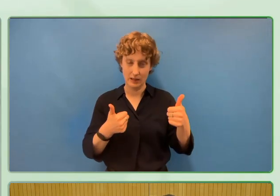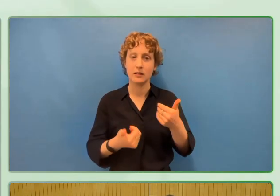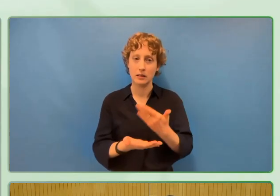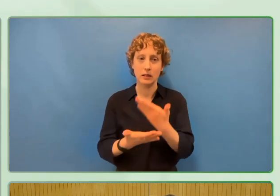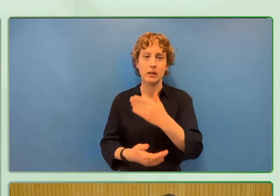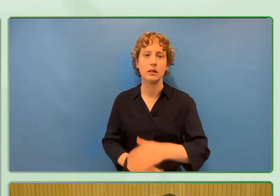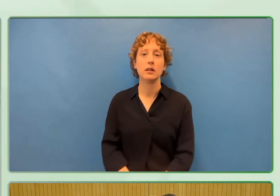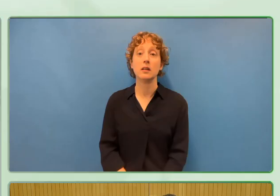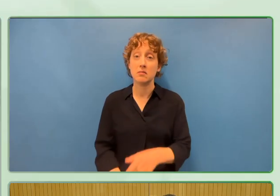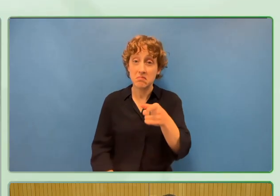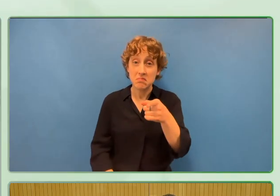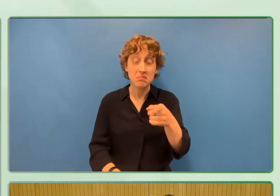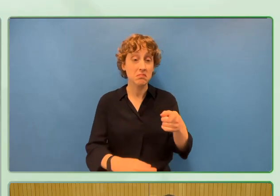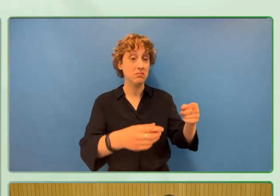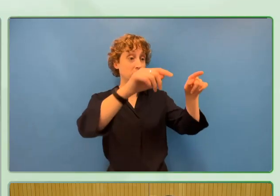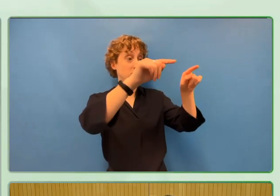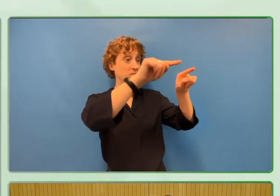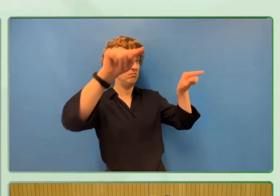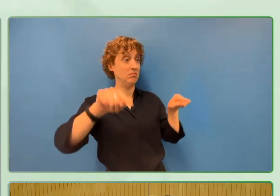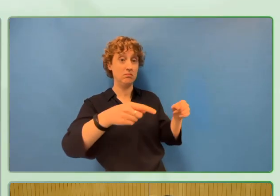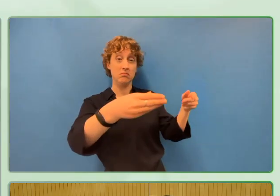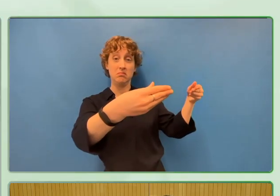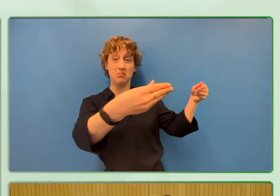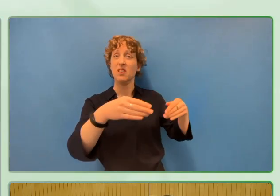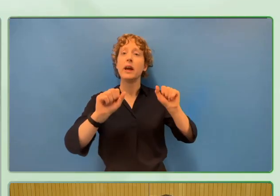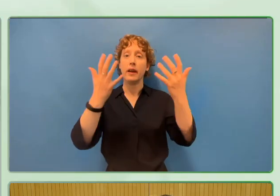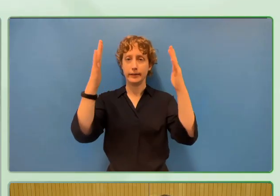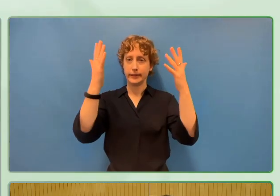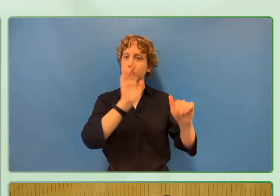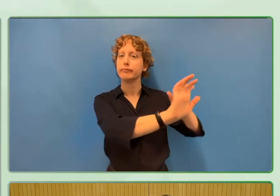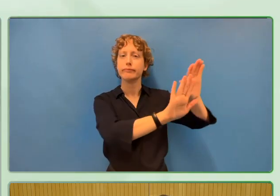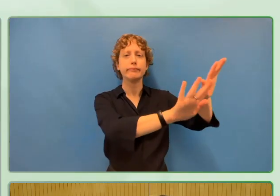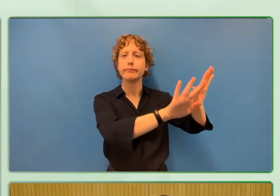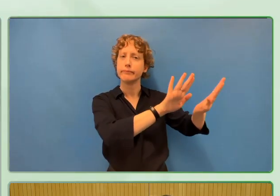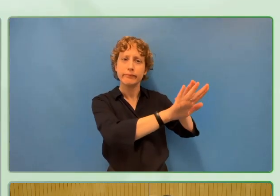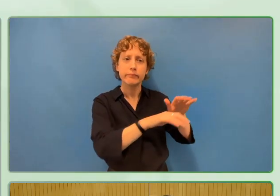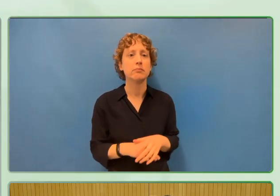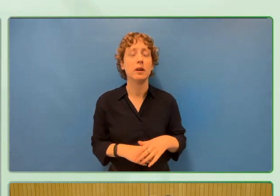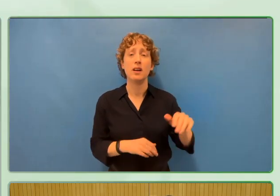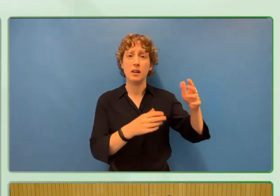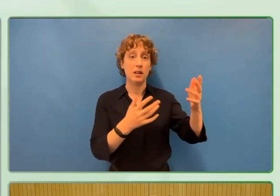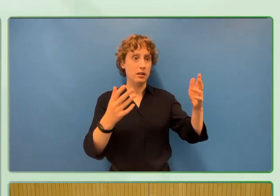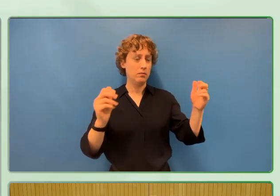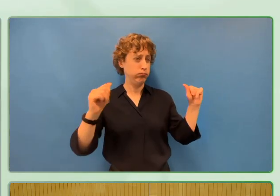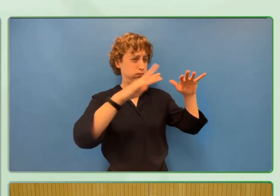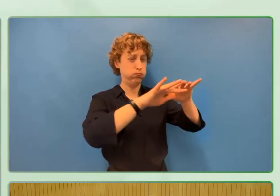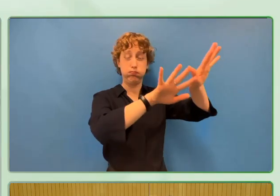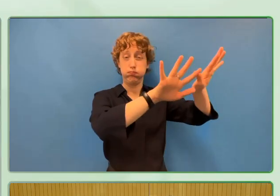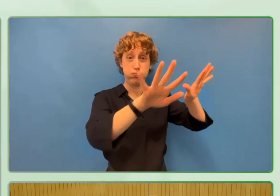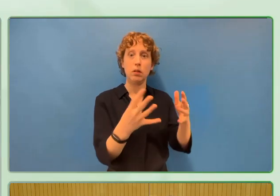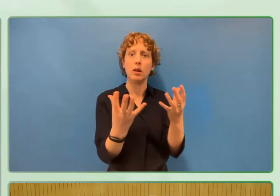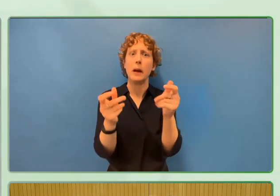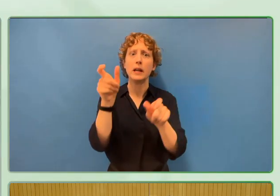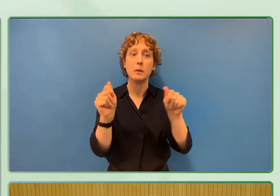with anything. You know, your hands, of course, and you can take 10 touches at the same time, so there can be many people using